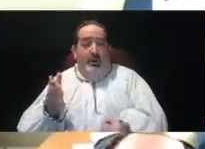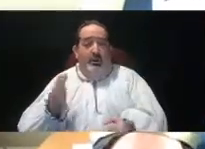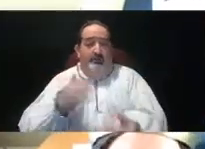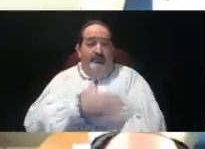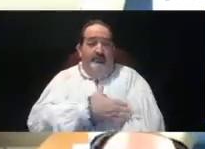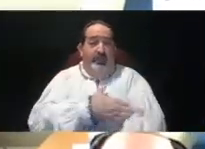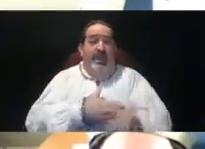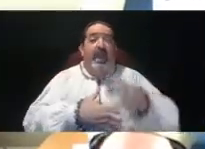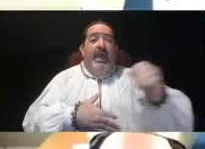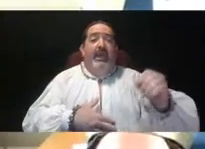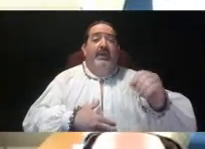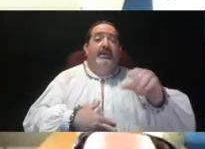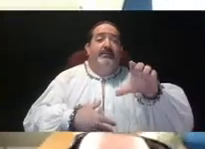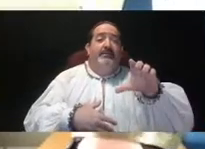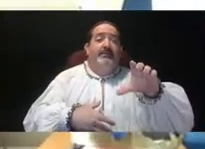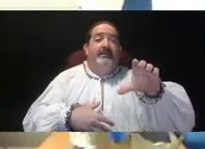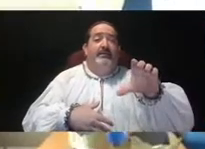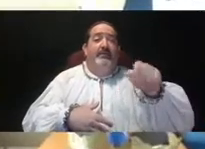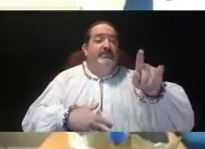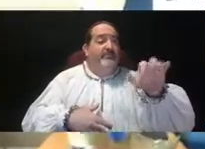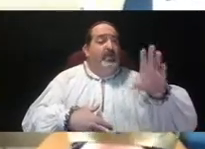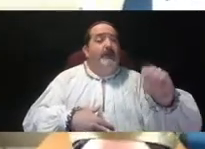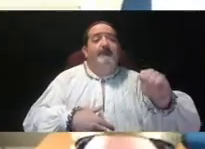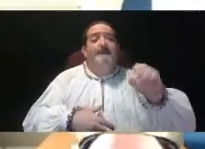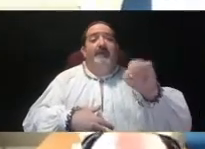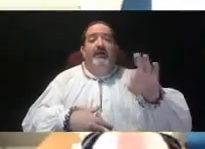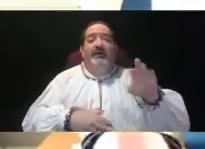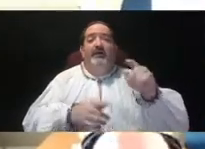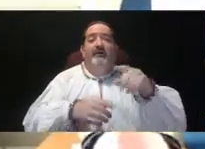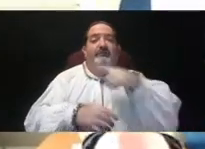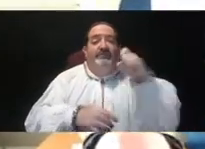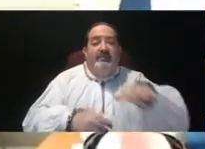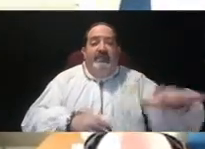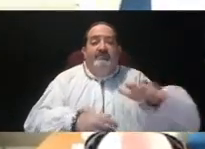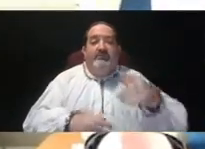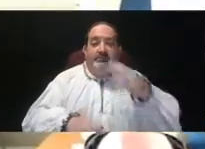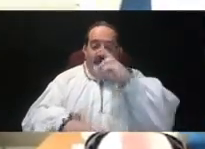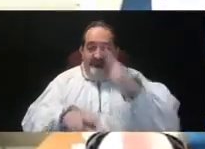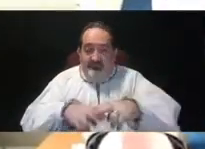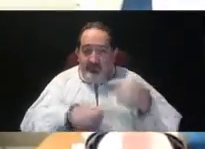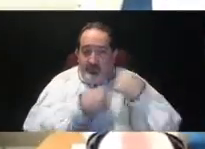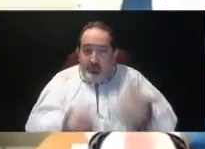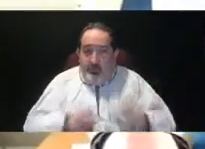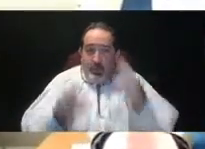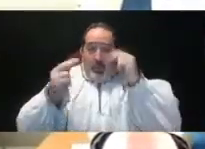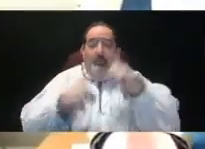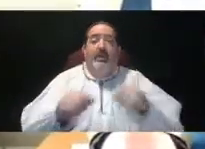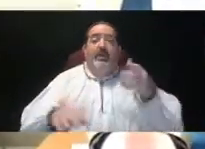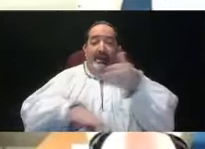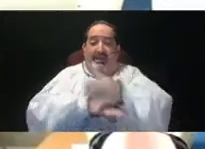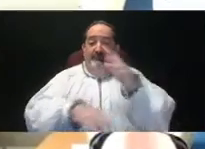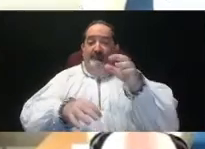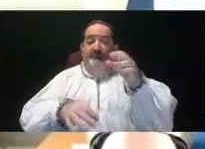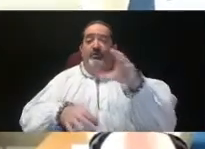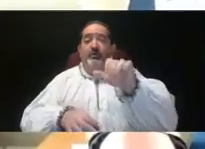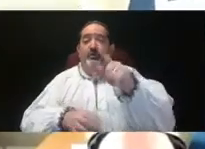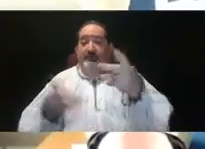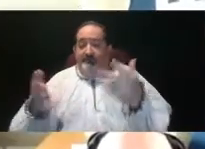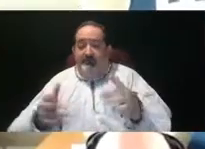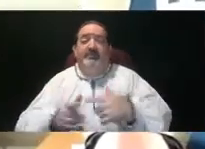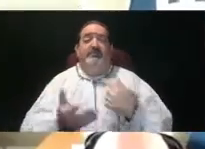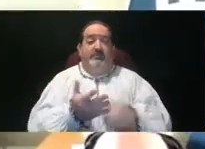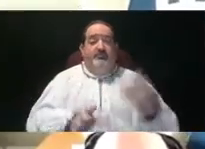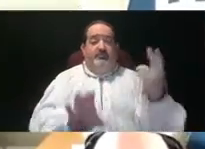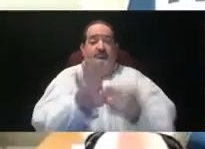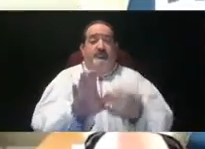Desert, I hope you've been having fun. And we will have more after court. So please join us back after court